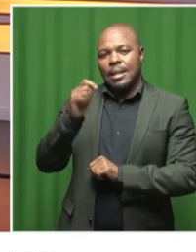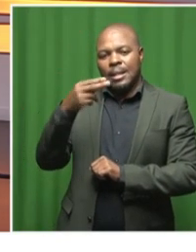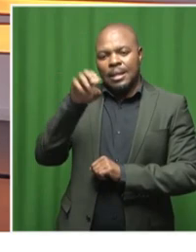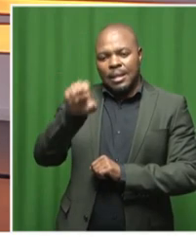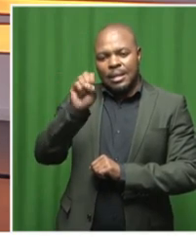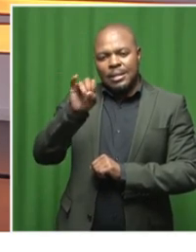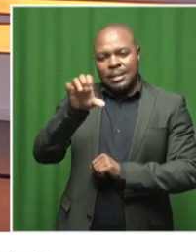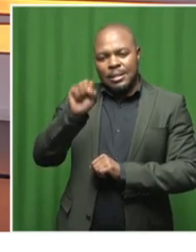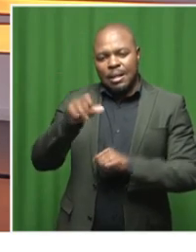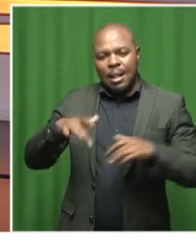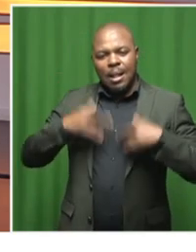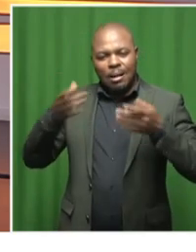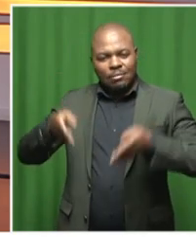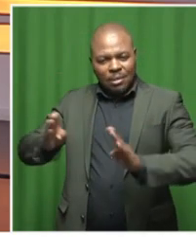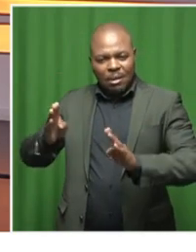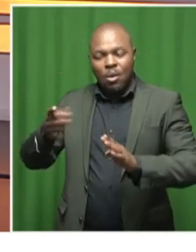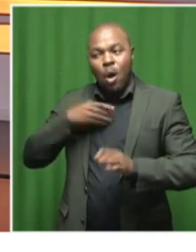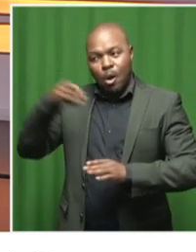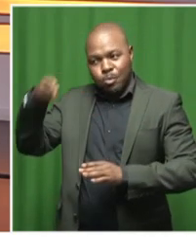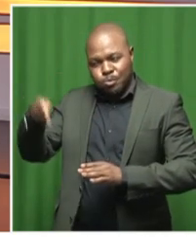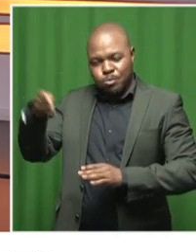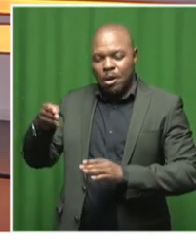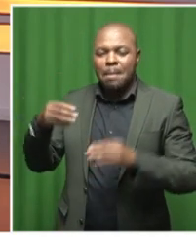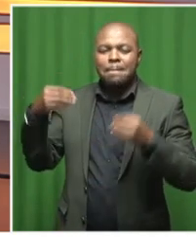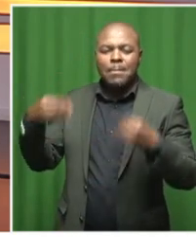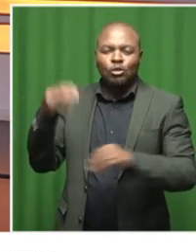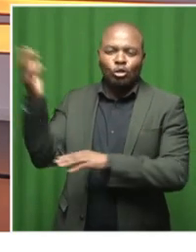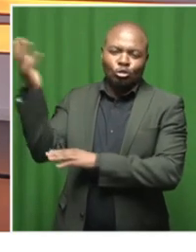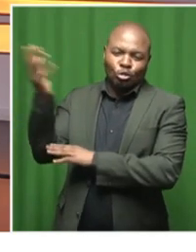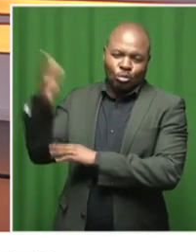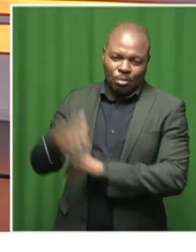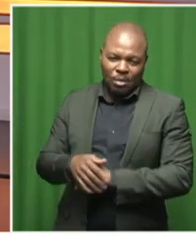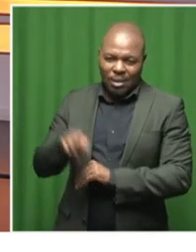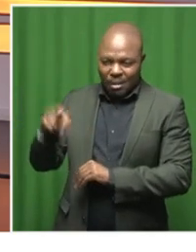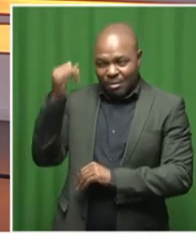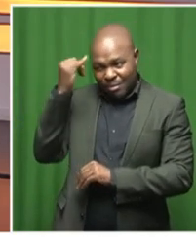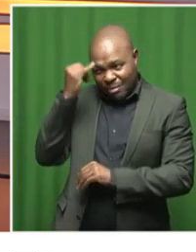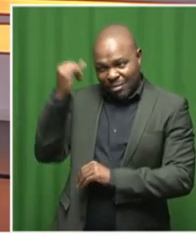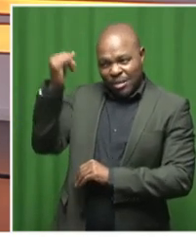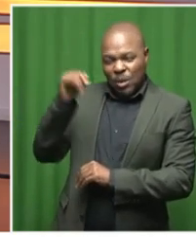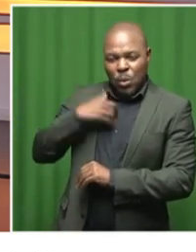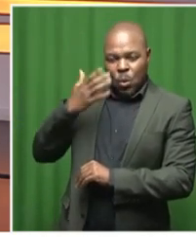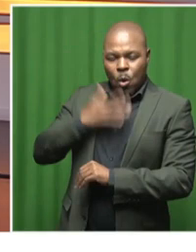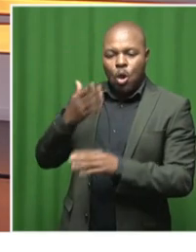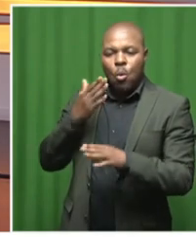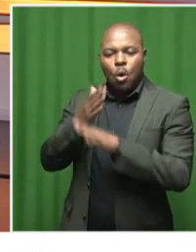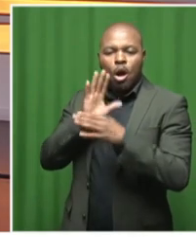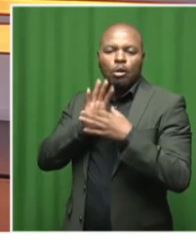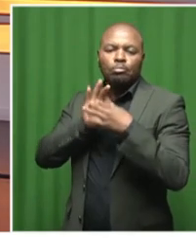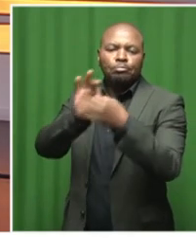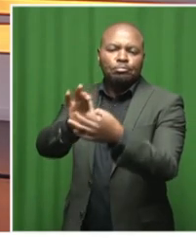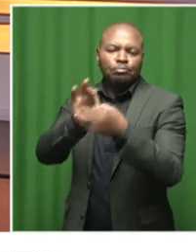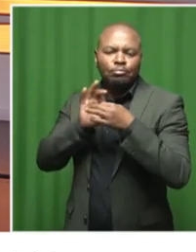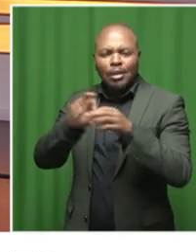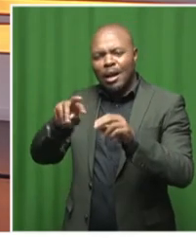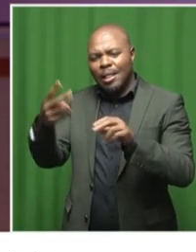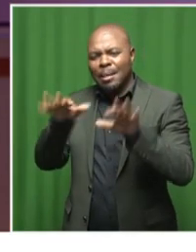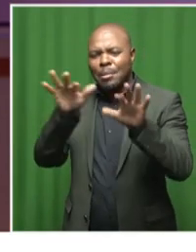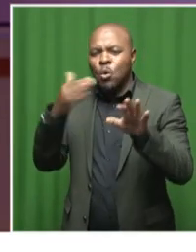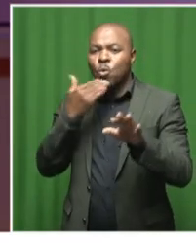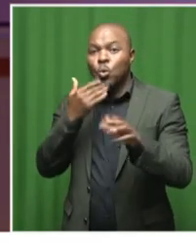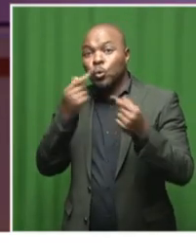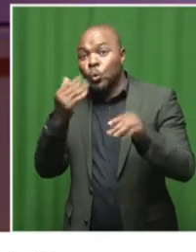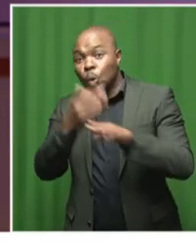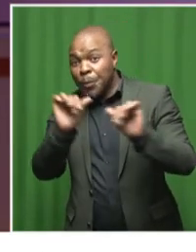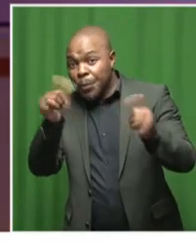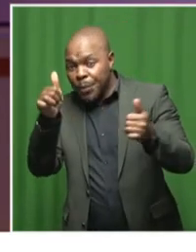Mm-hmm. So that was also an initiative where we wanted to collaborate, mm-hmm. with other people who are doing great